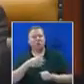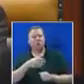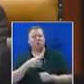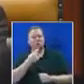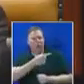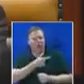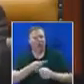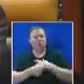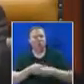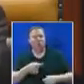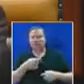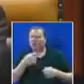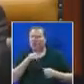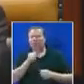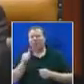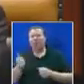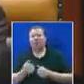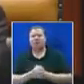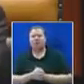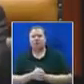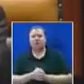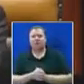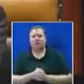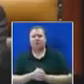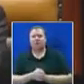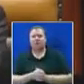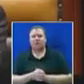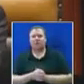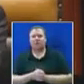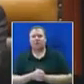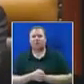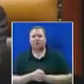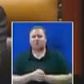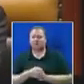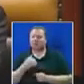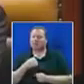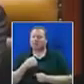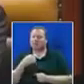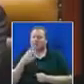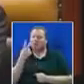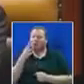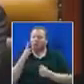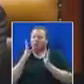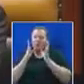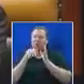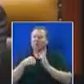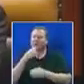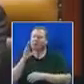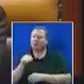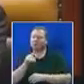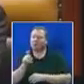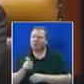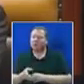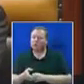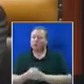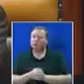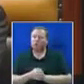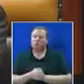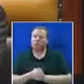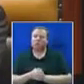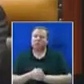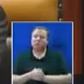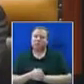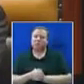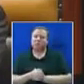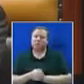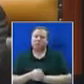Malima. I've asked you a clear, direct question. And